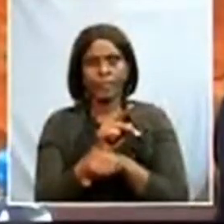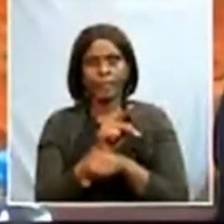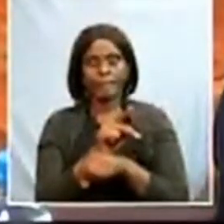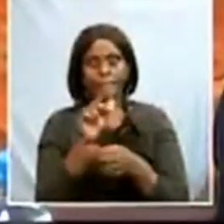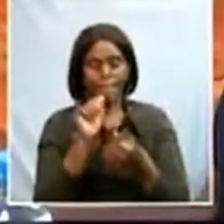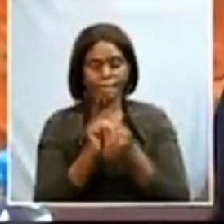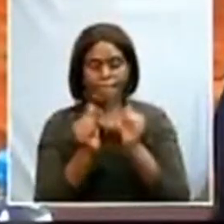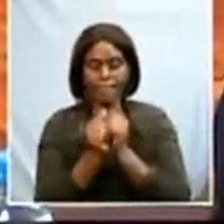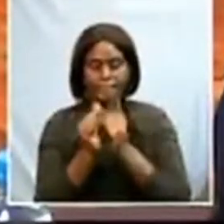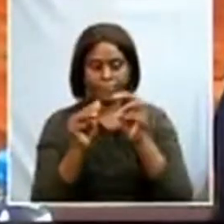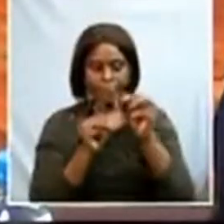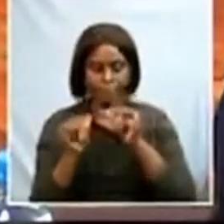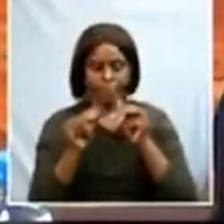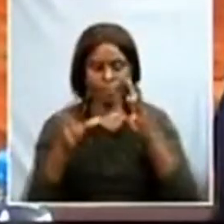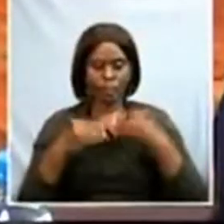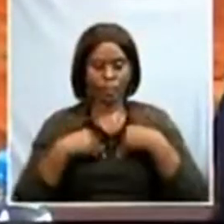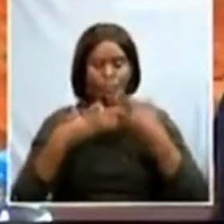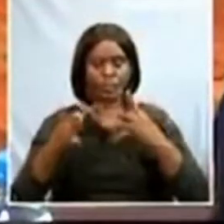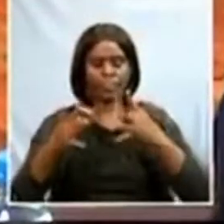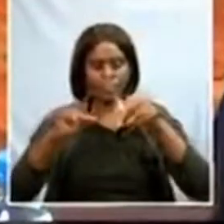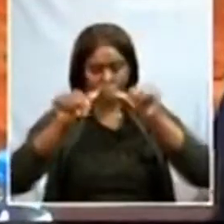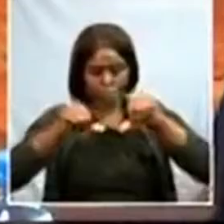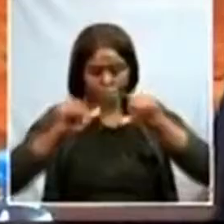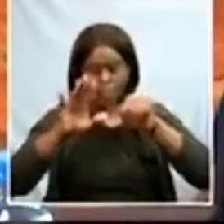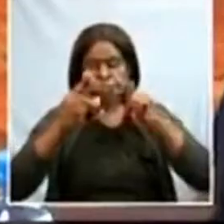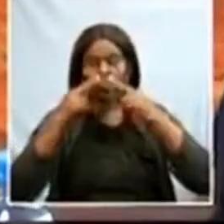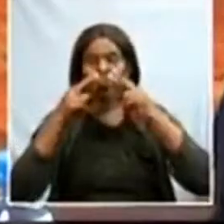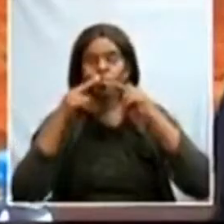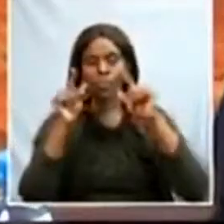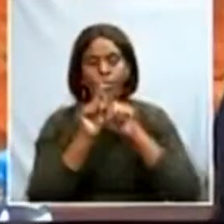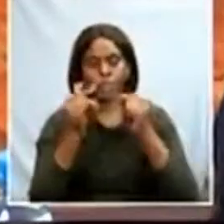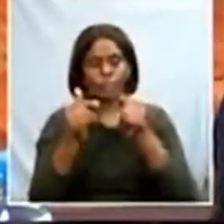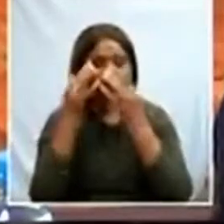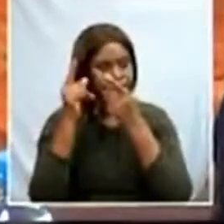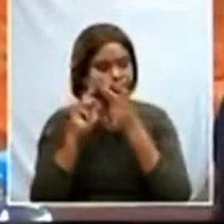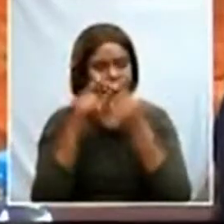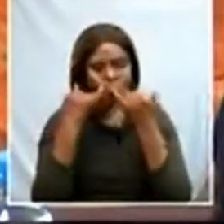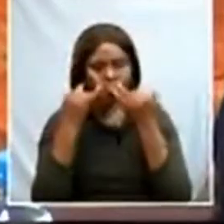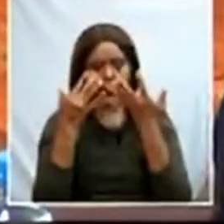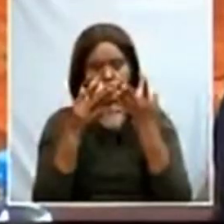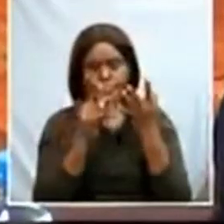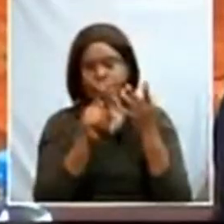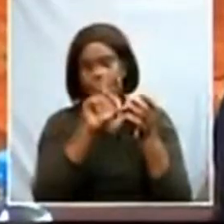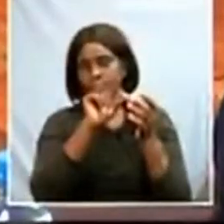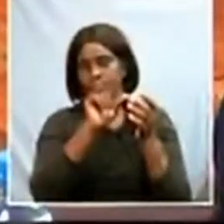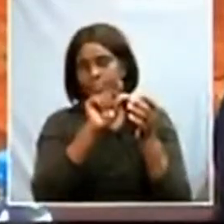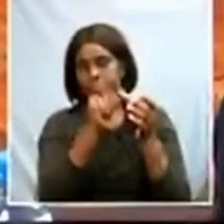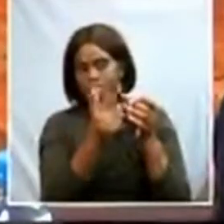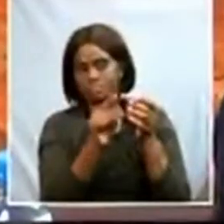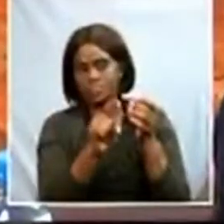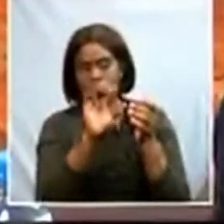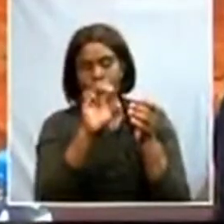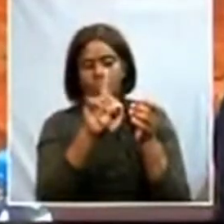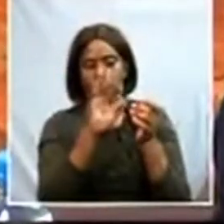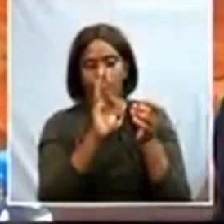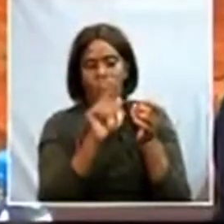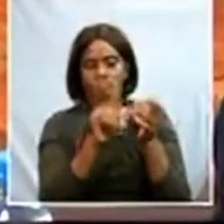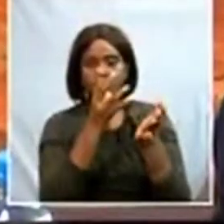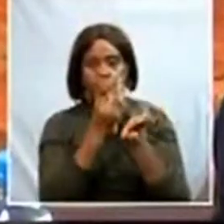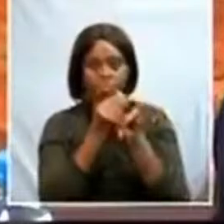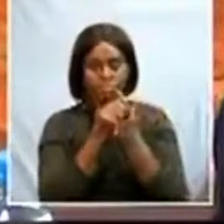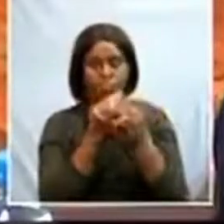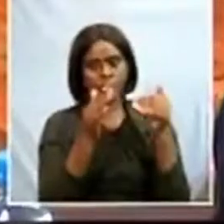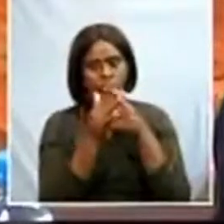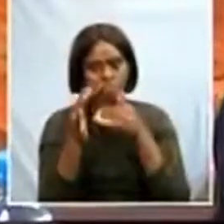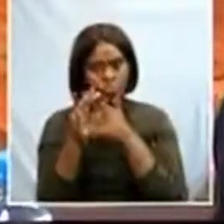Cause of query, management acknowledges the auditor's findings and wish to state that the balance of 2023 CDF funding